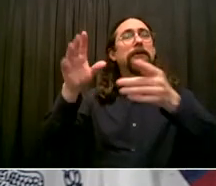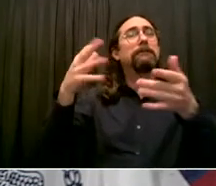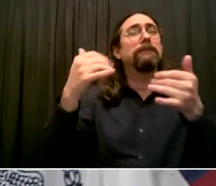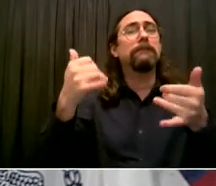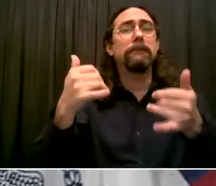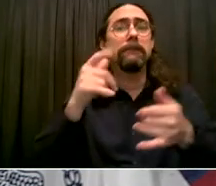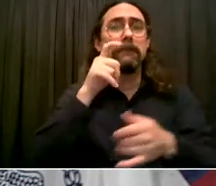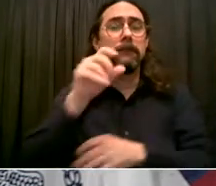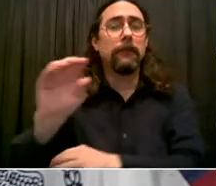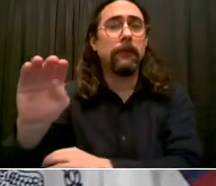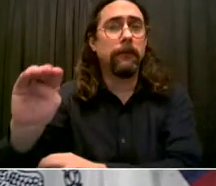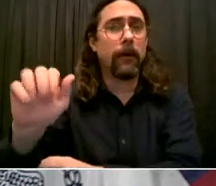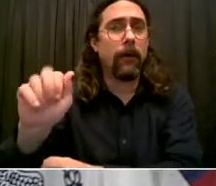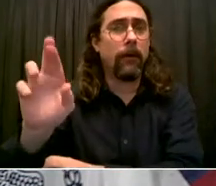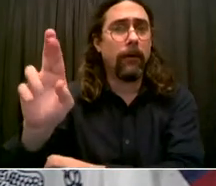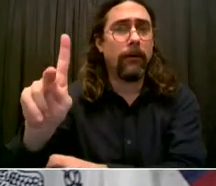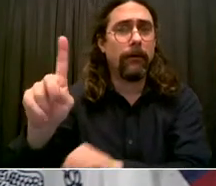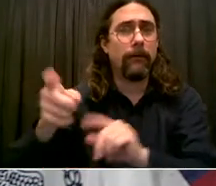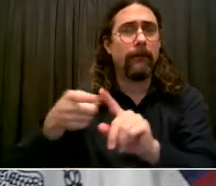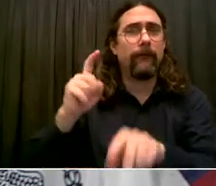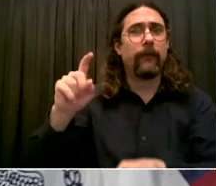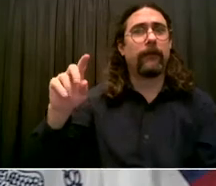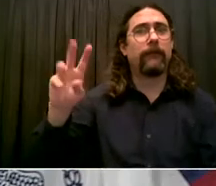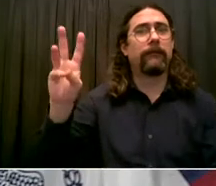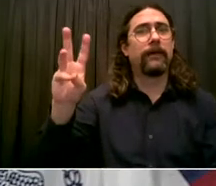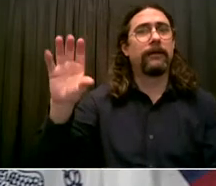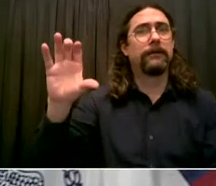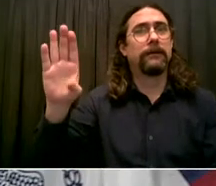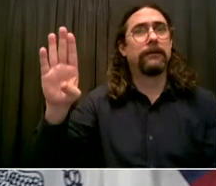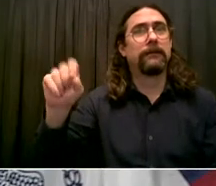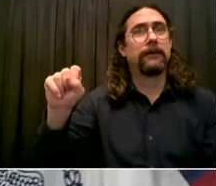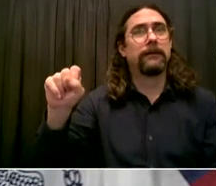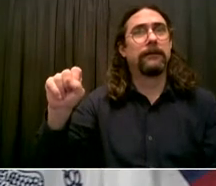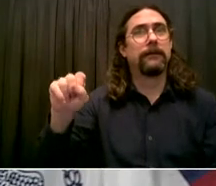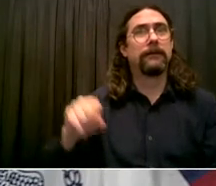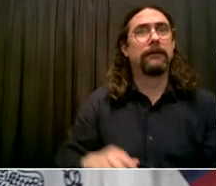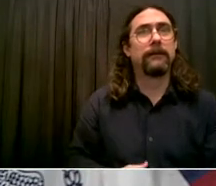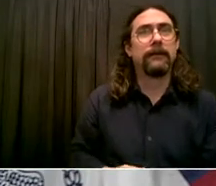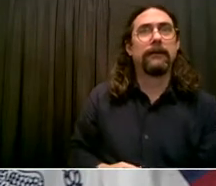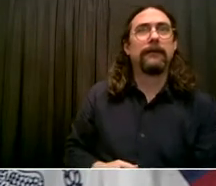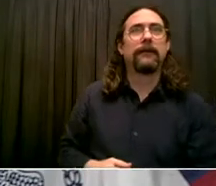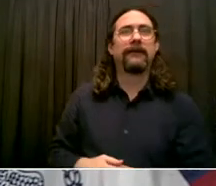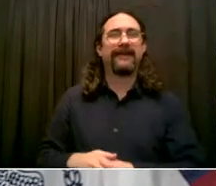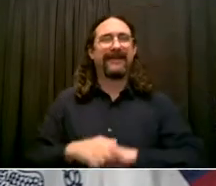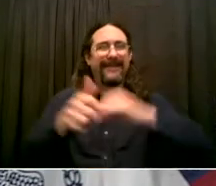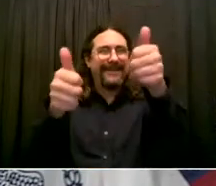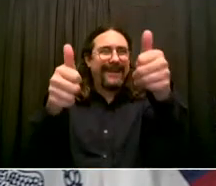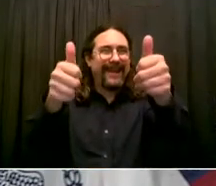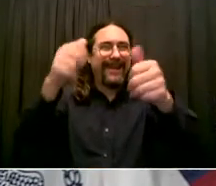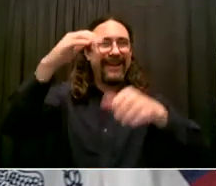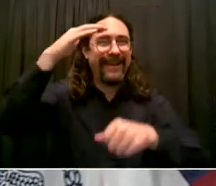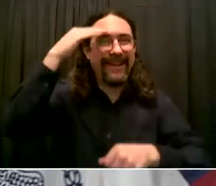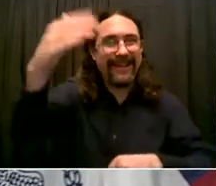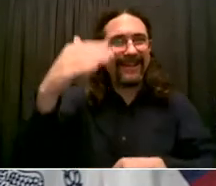Mr. Mayor, a long time no speak. How you doing today? I'm doing well. Marcia, how you doing?